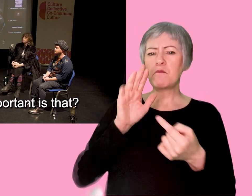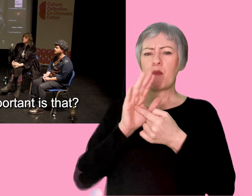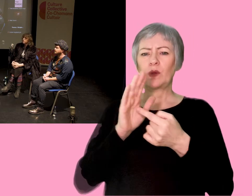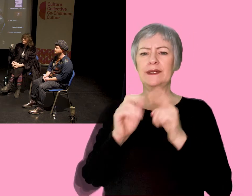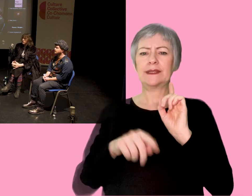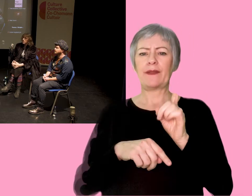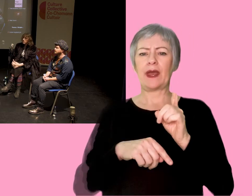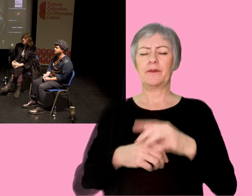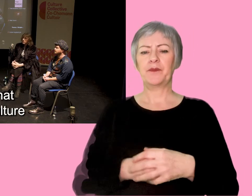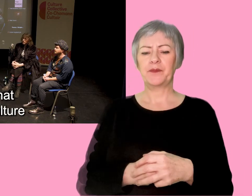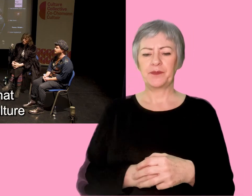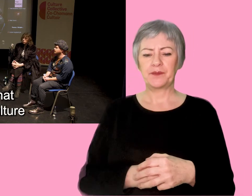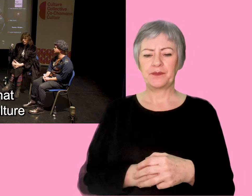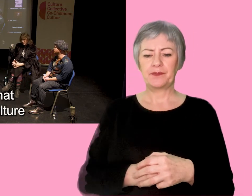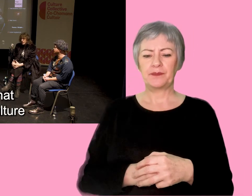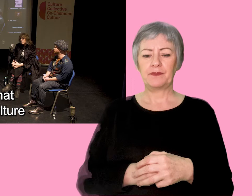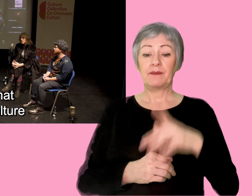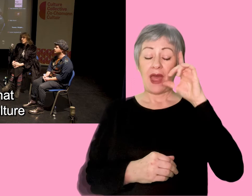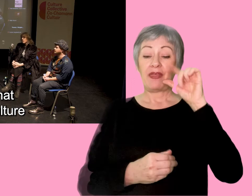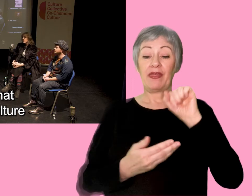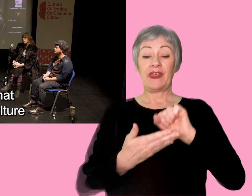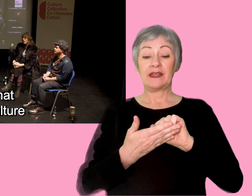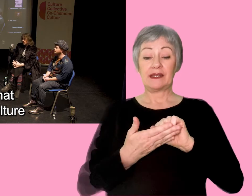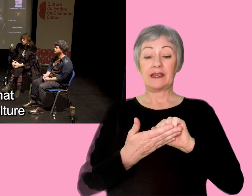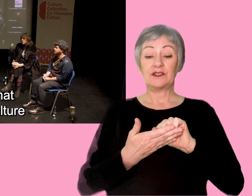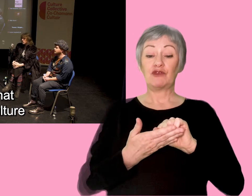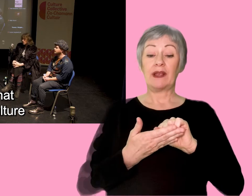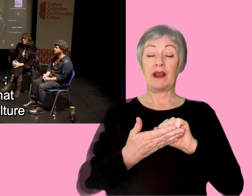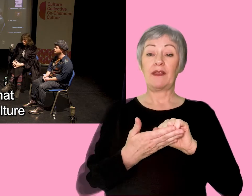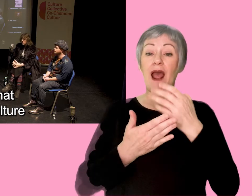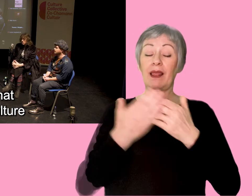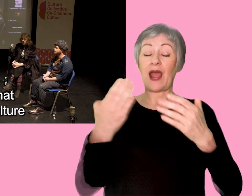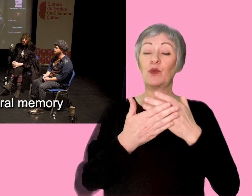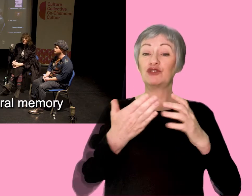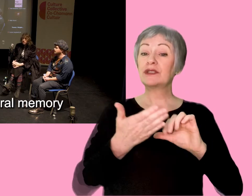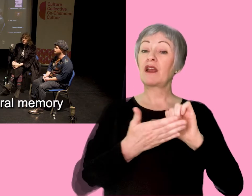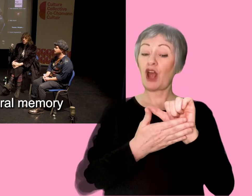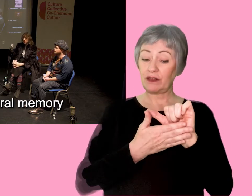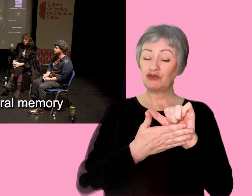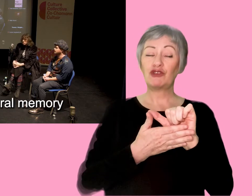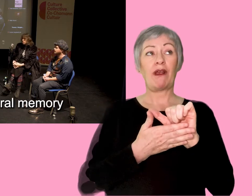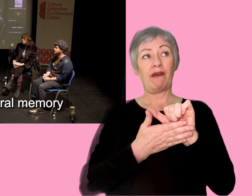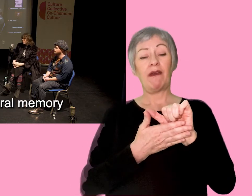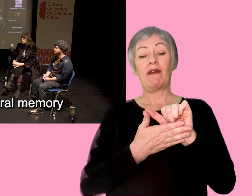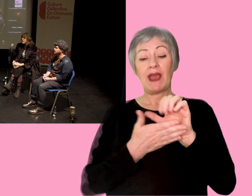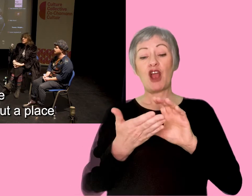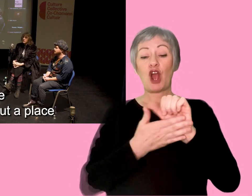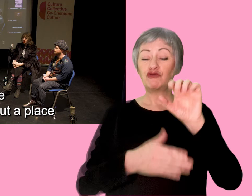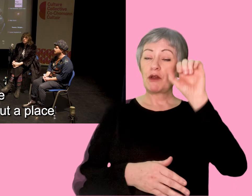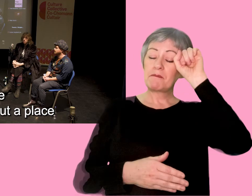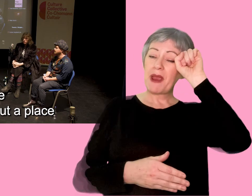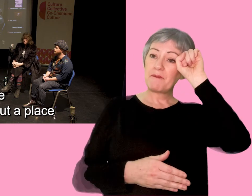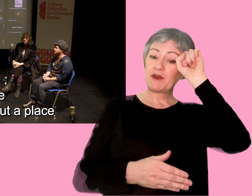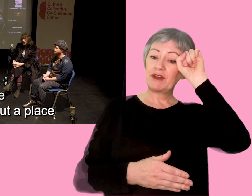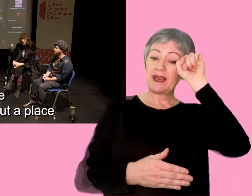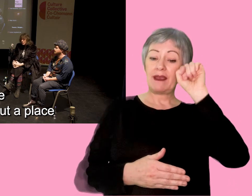that? I think you're right that a language is a culture, and a language is a cultural memory, and a language